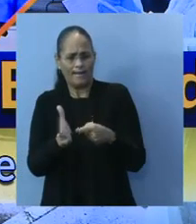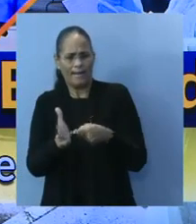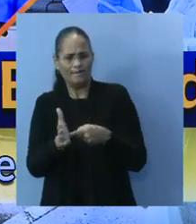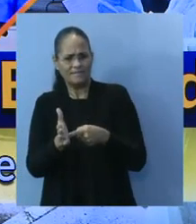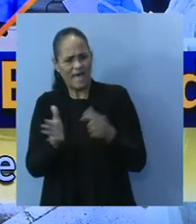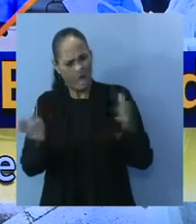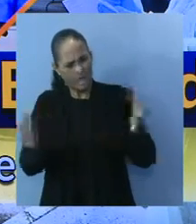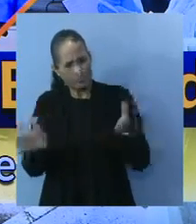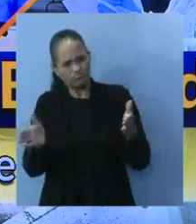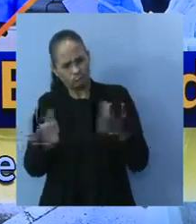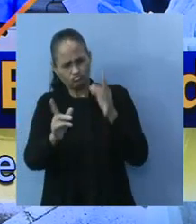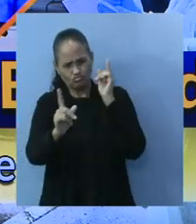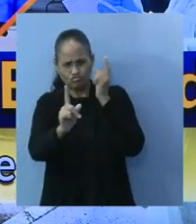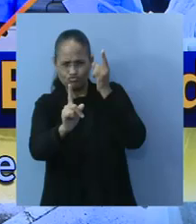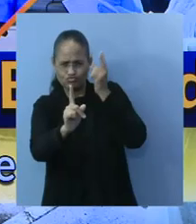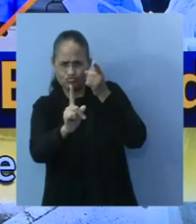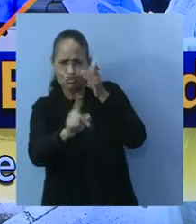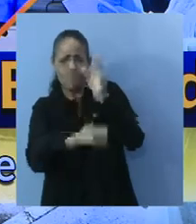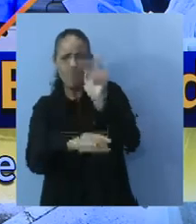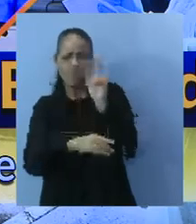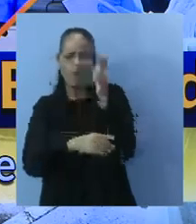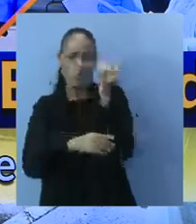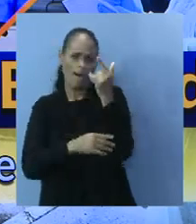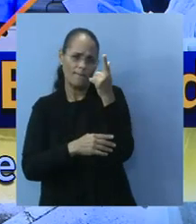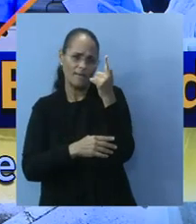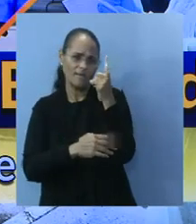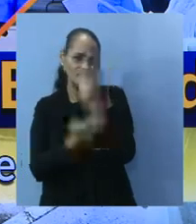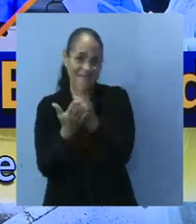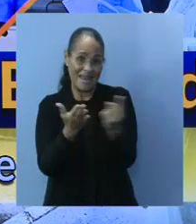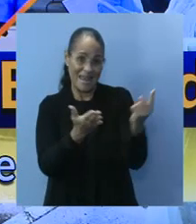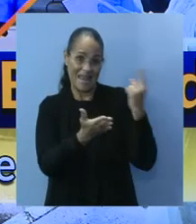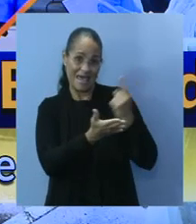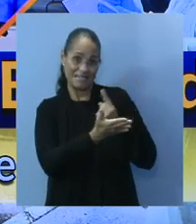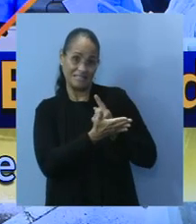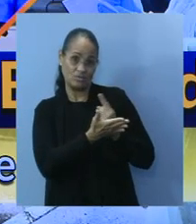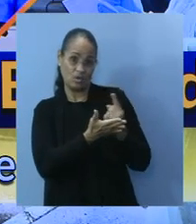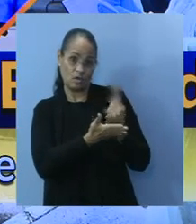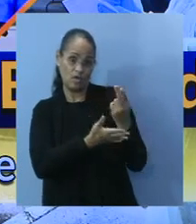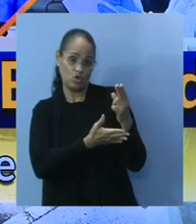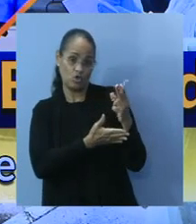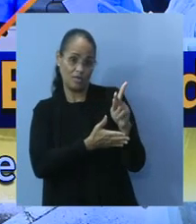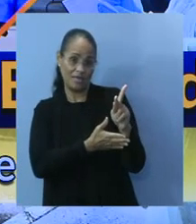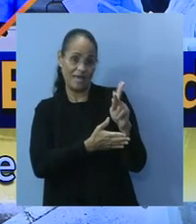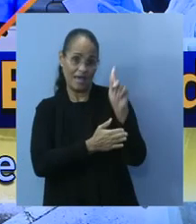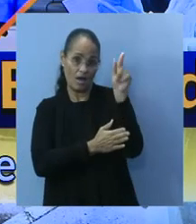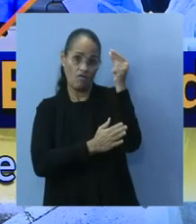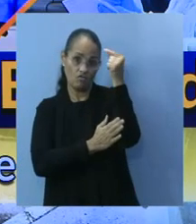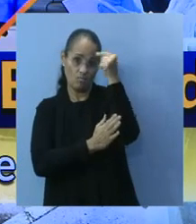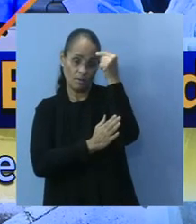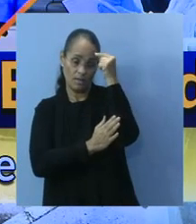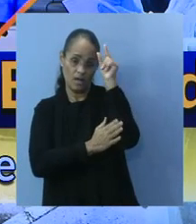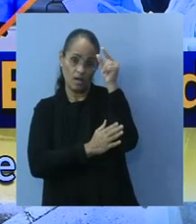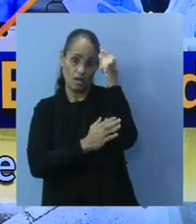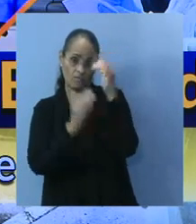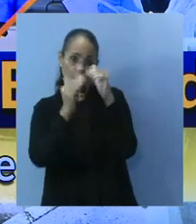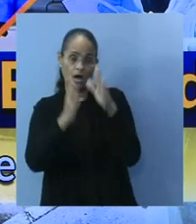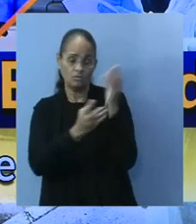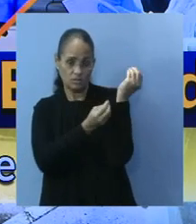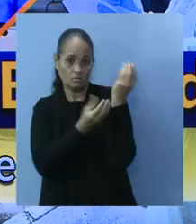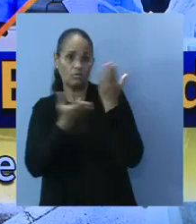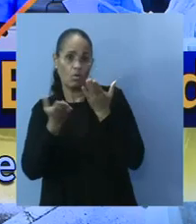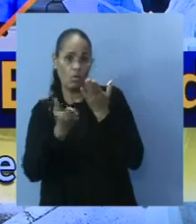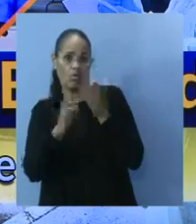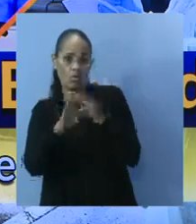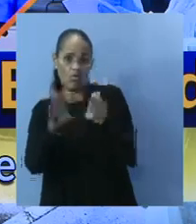aggressive targets. That is because last week, the UK government, through Government House, informed the Bermuda